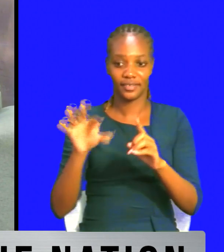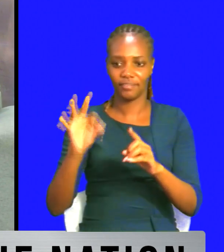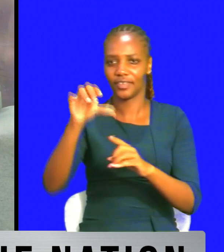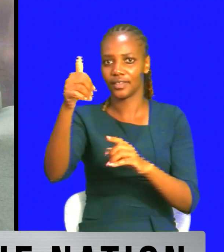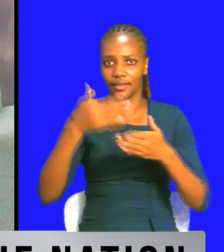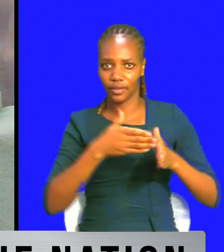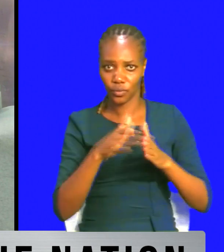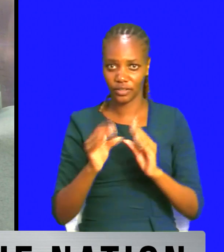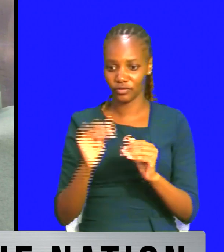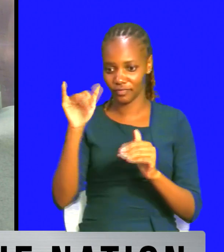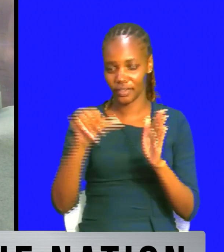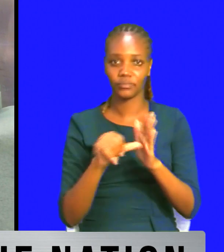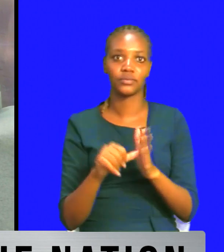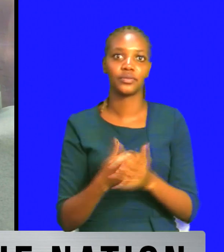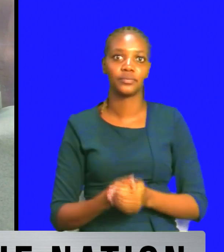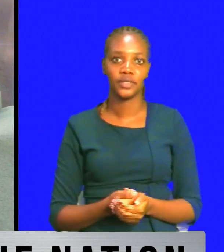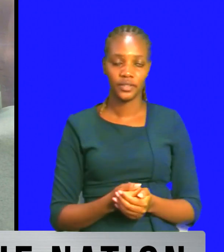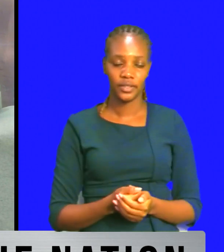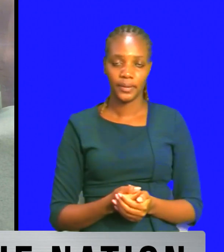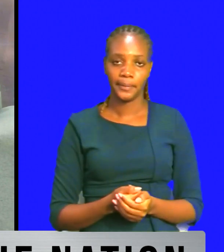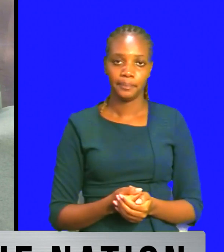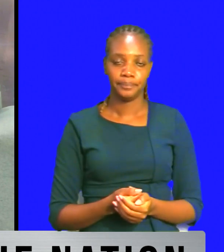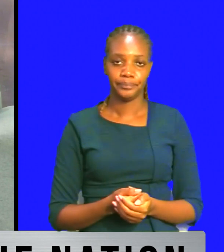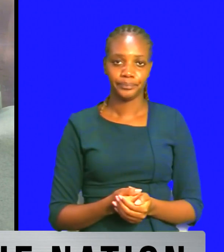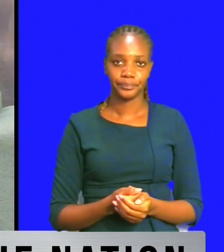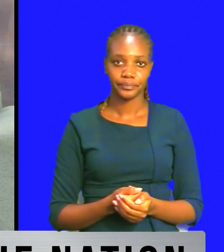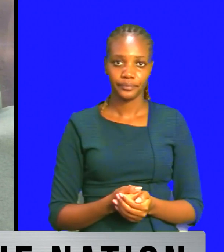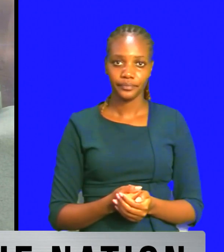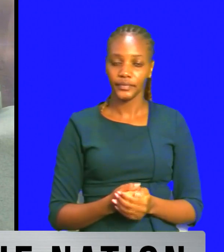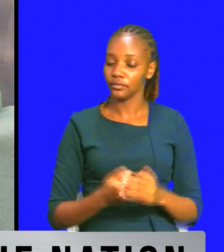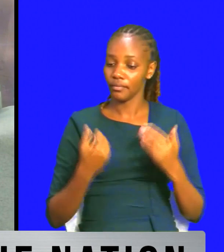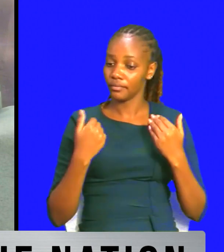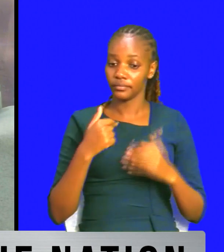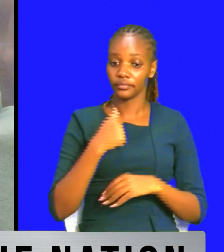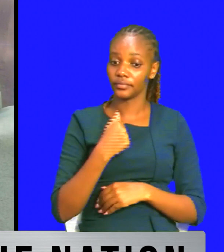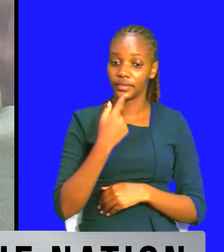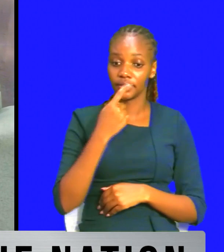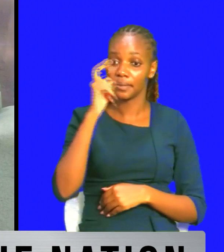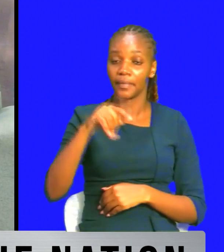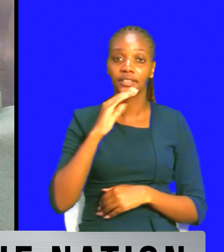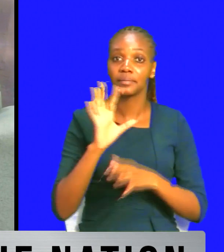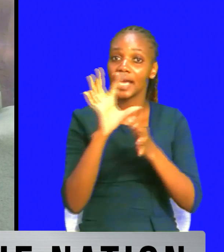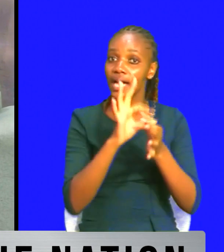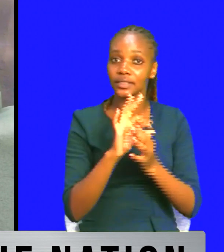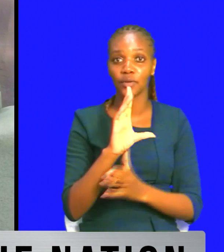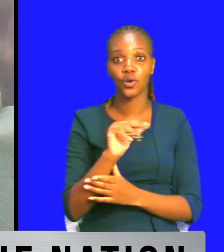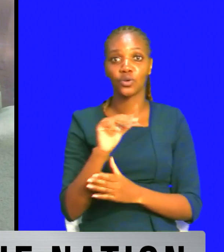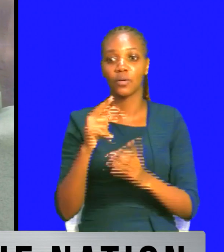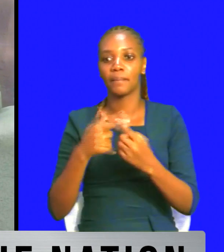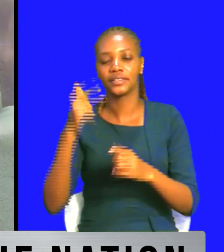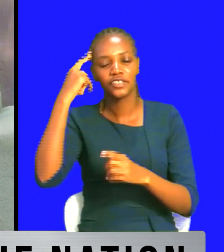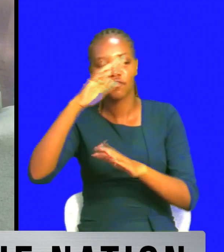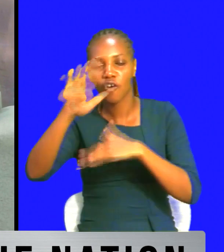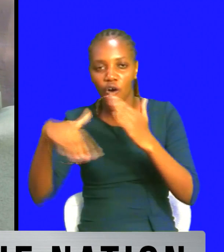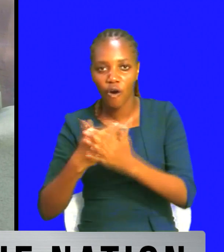it. That would be very unfair on their side. But I'm not even saying that it must be Azimio. It's really other Kenyans too.